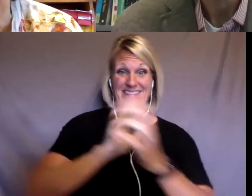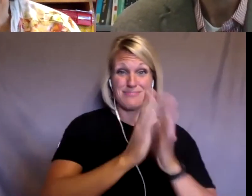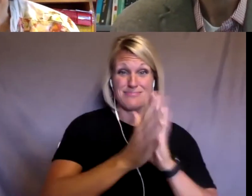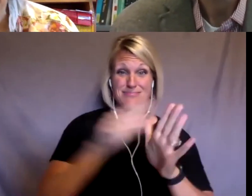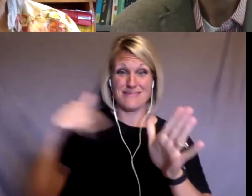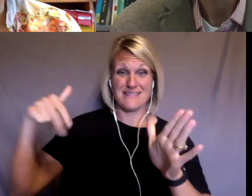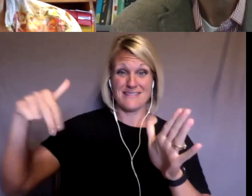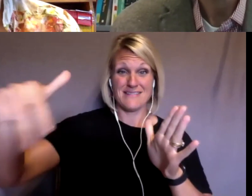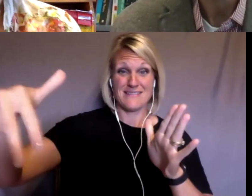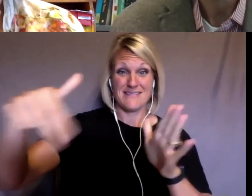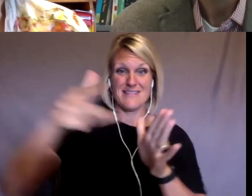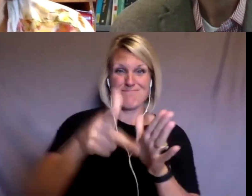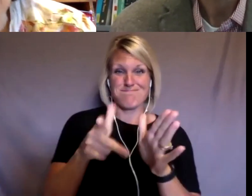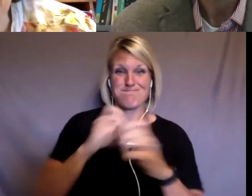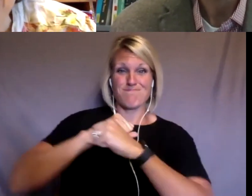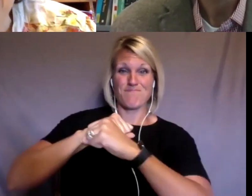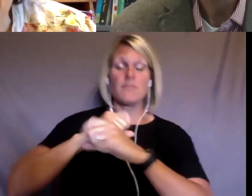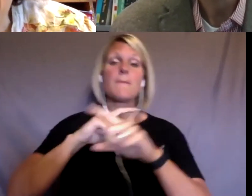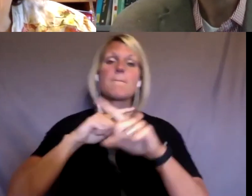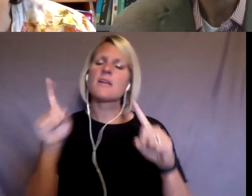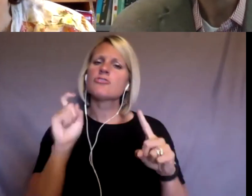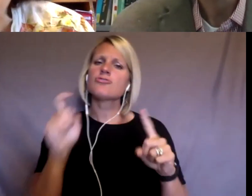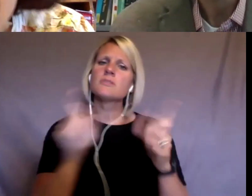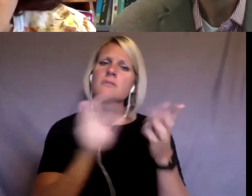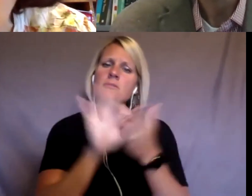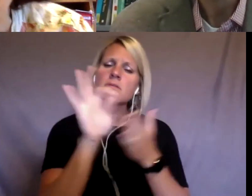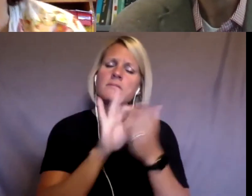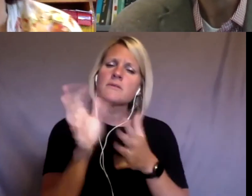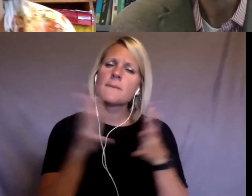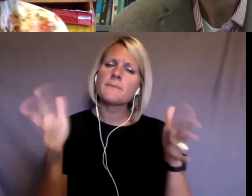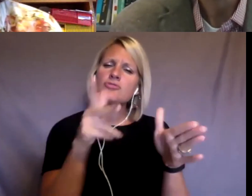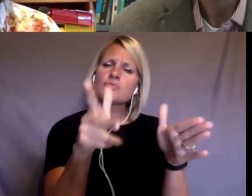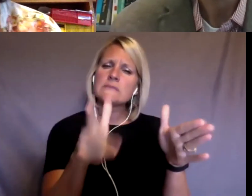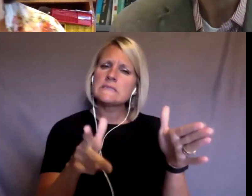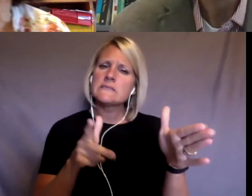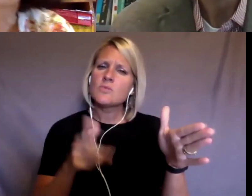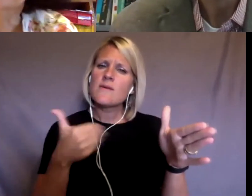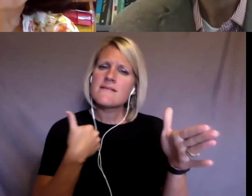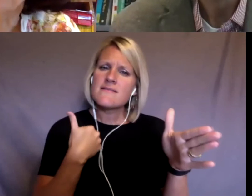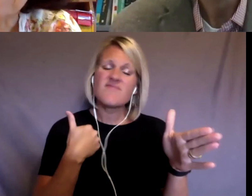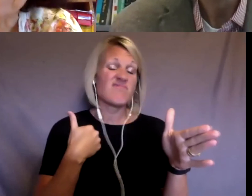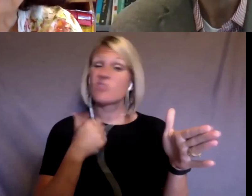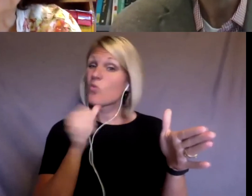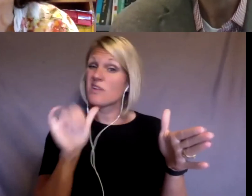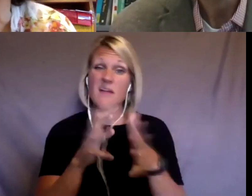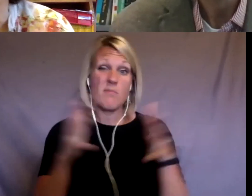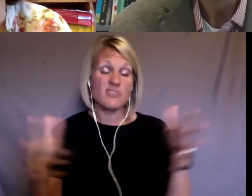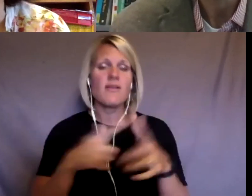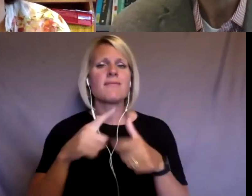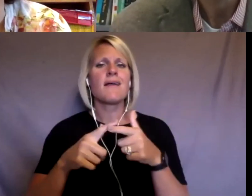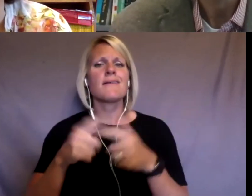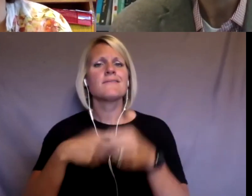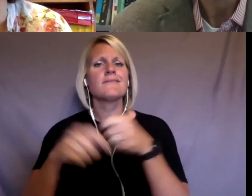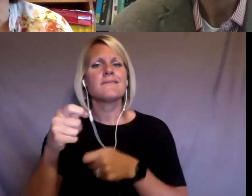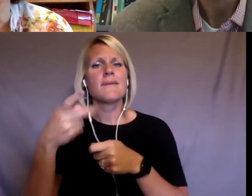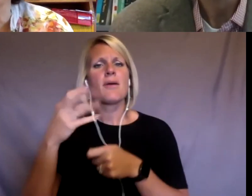into how much street parking they have. Do they need all that? If not, convert it into parklets or do something